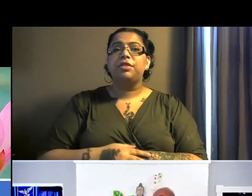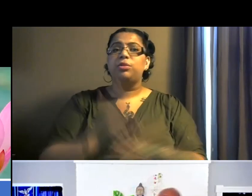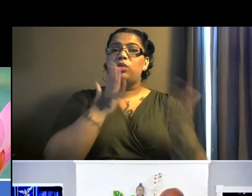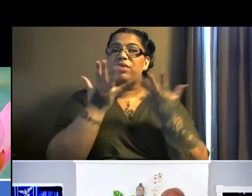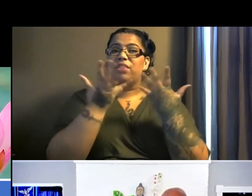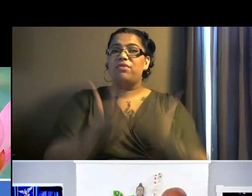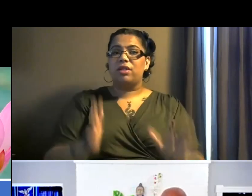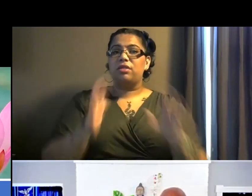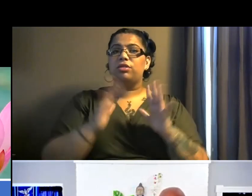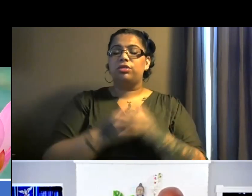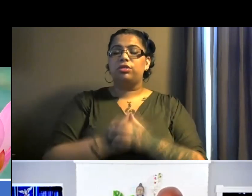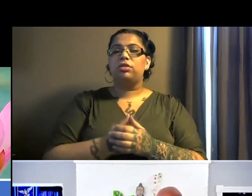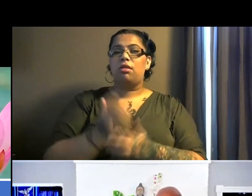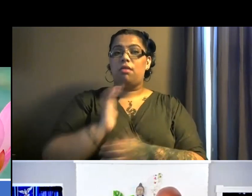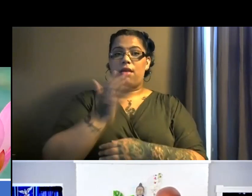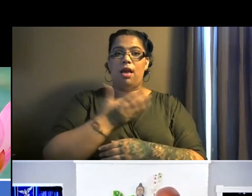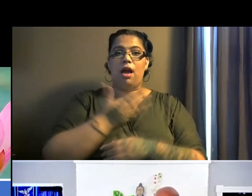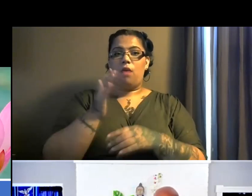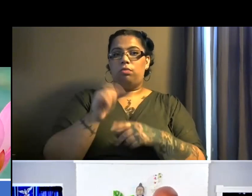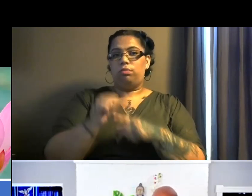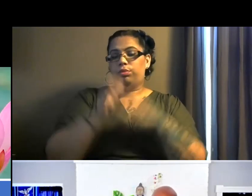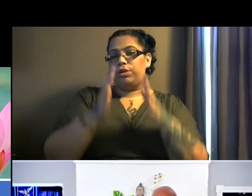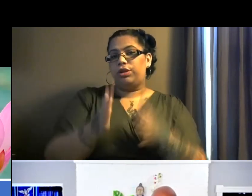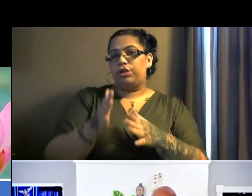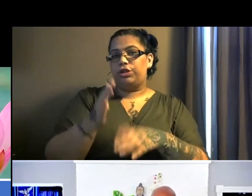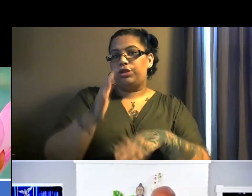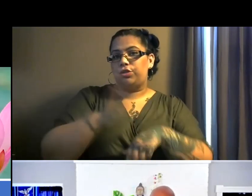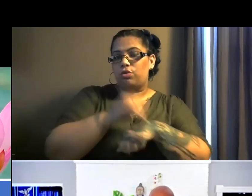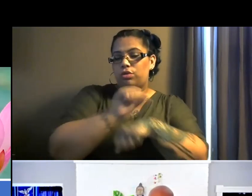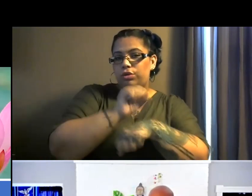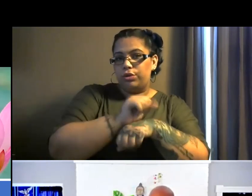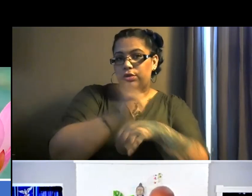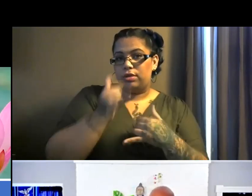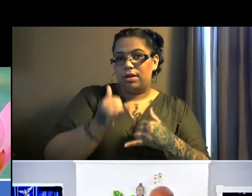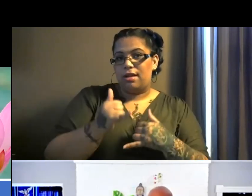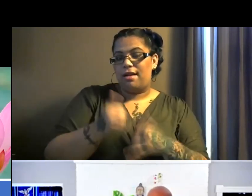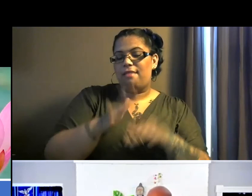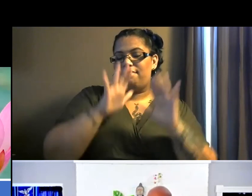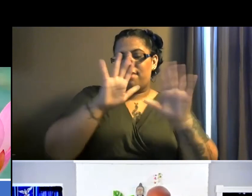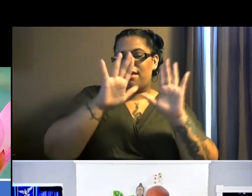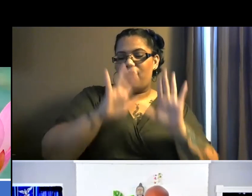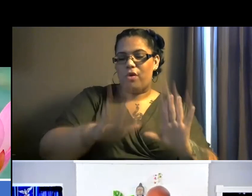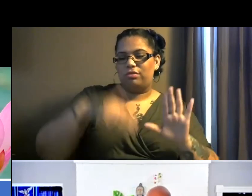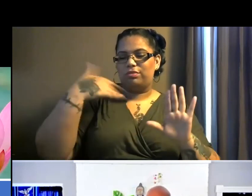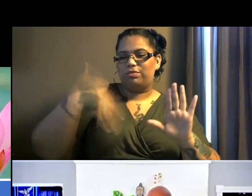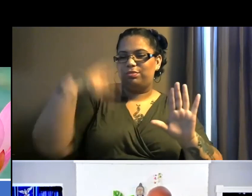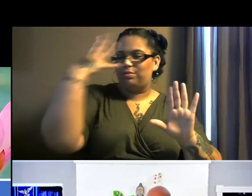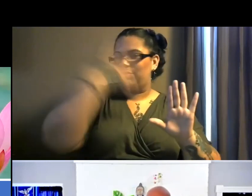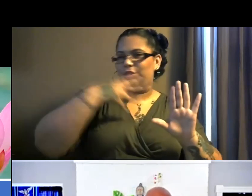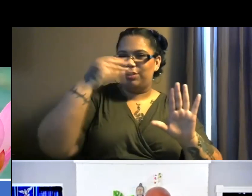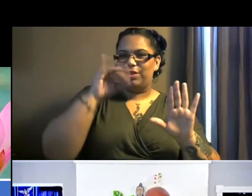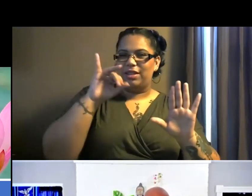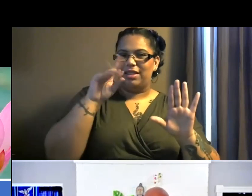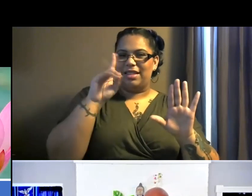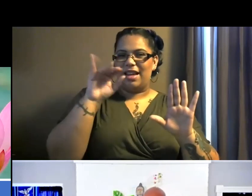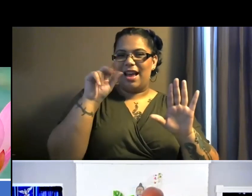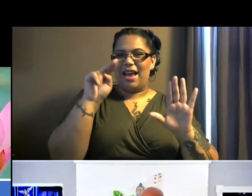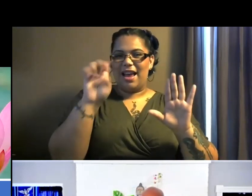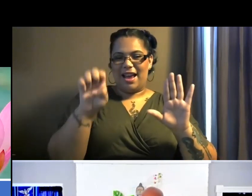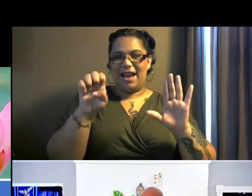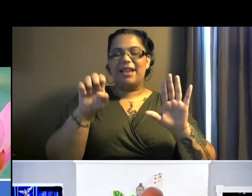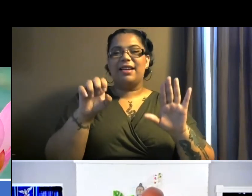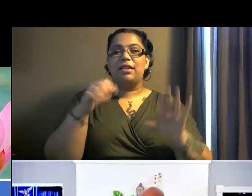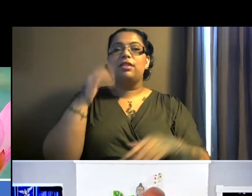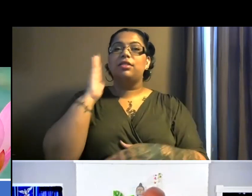service, our practitioner on duty today, the stellar, the magnificent and beautiful Dianne Stewart Hamlin,